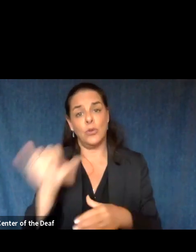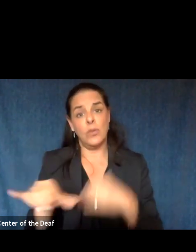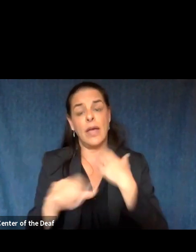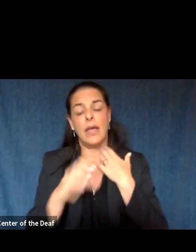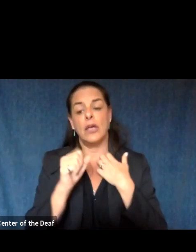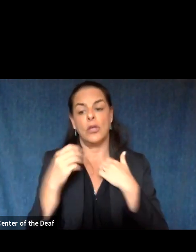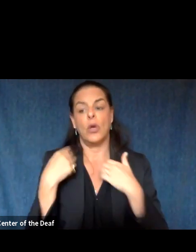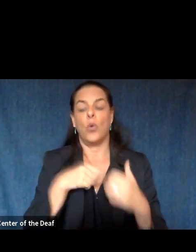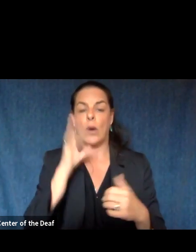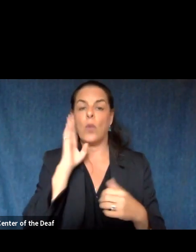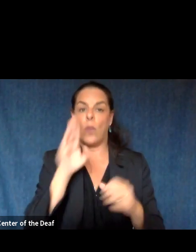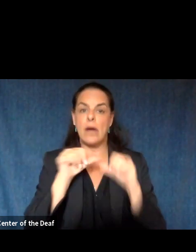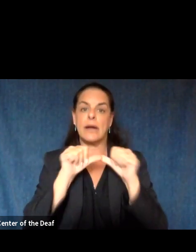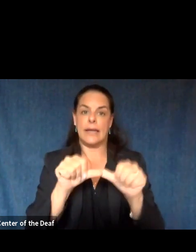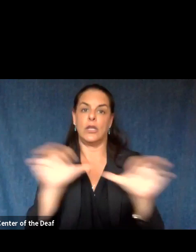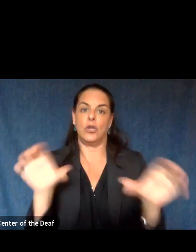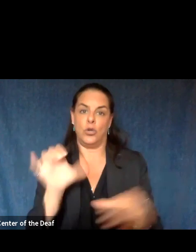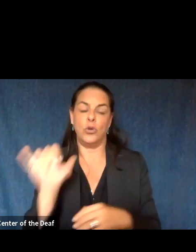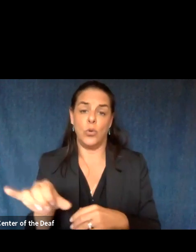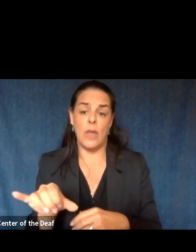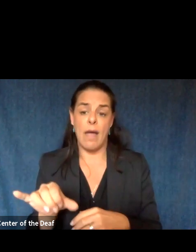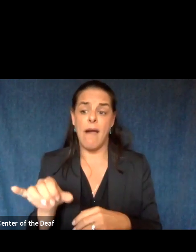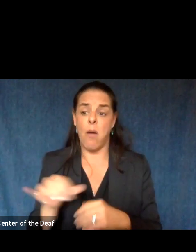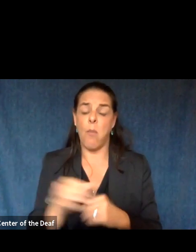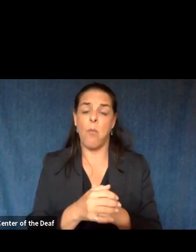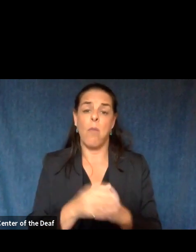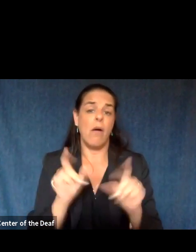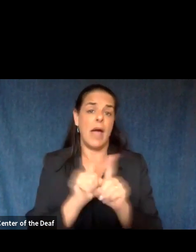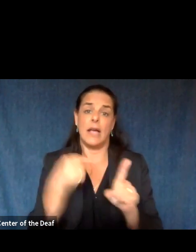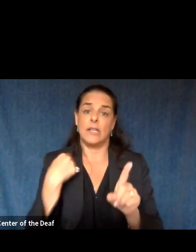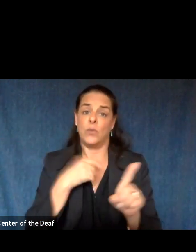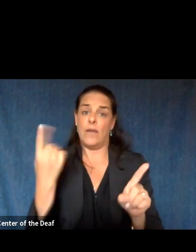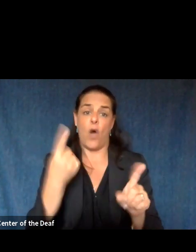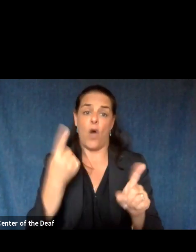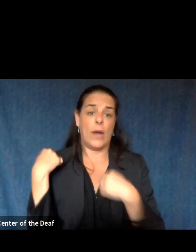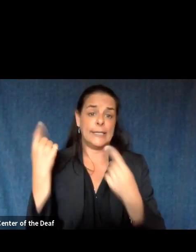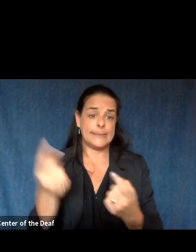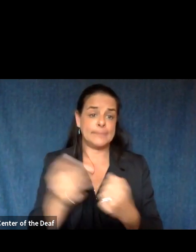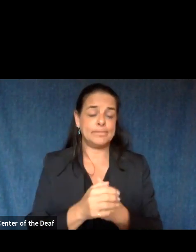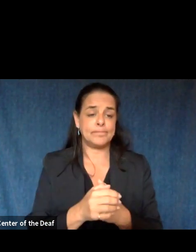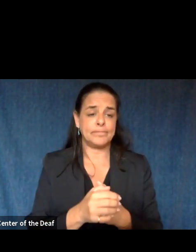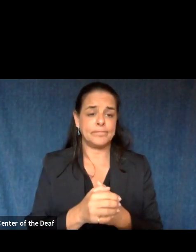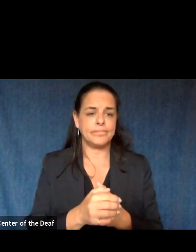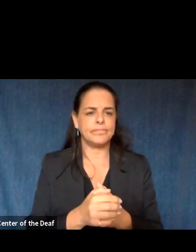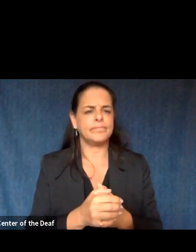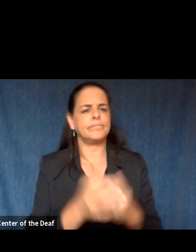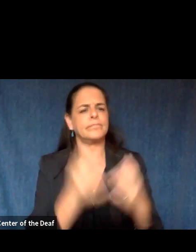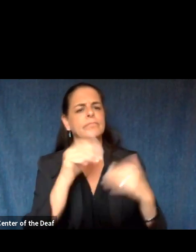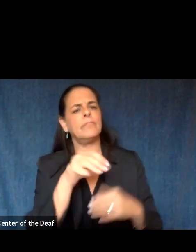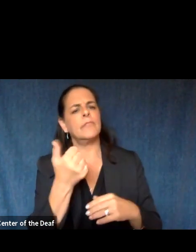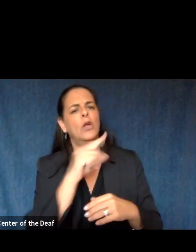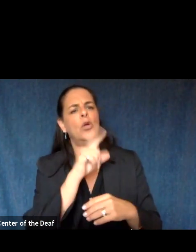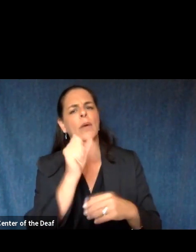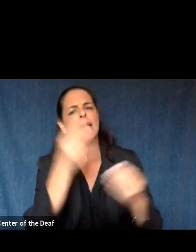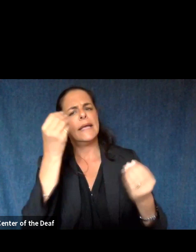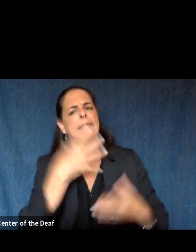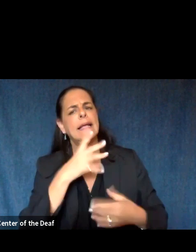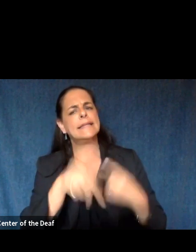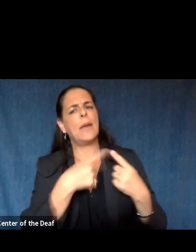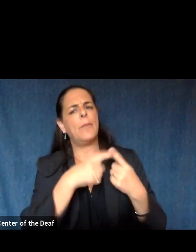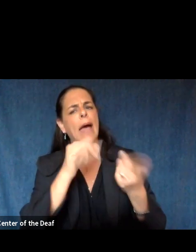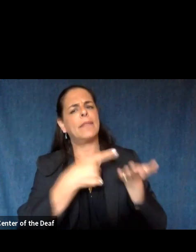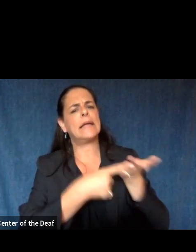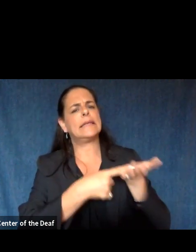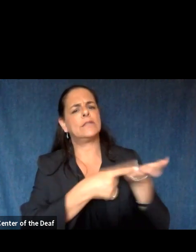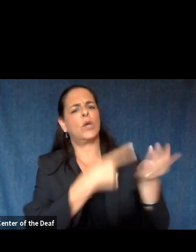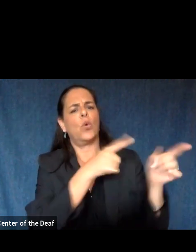so we will continue to do that as we have always been. And his other follow-up question is, tell us about the discussion